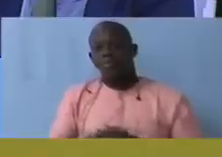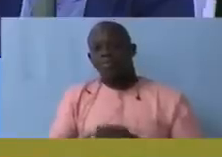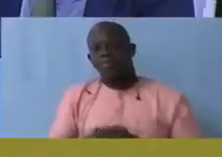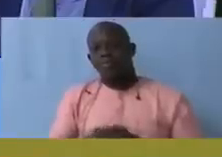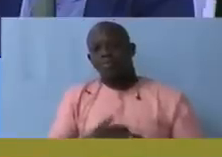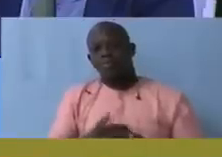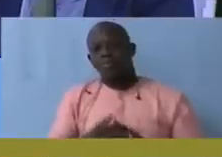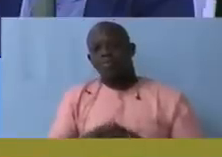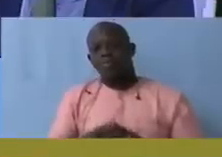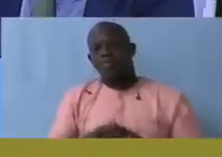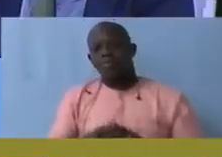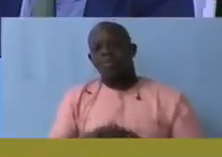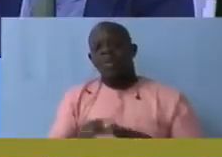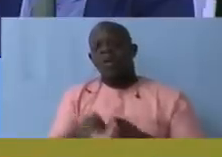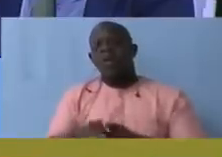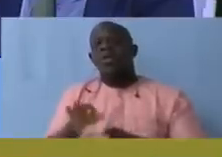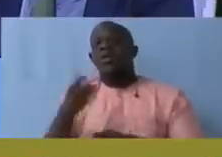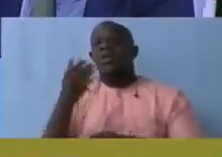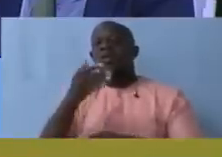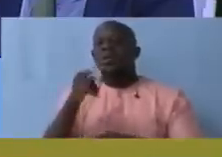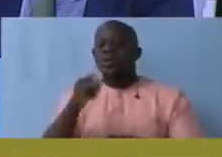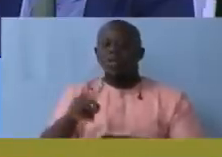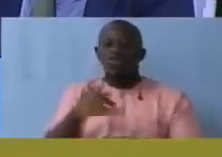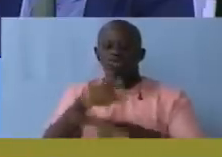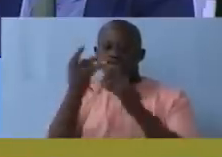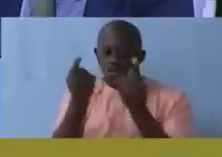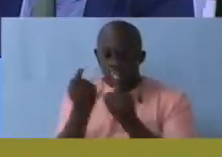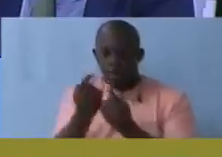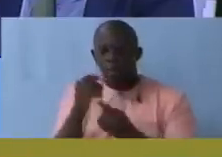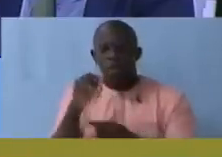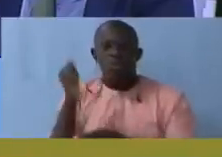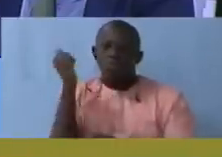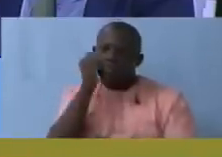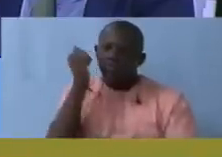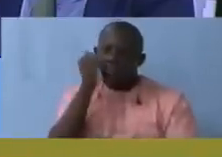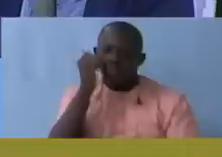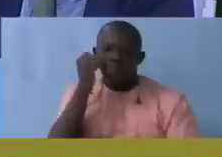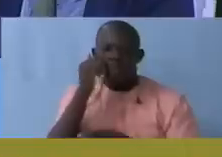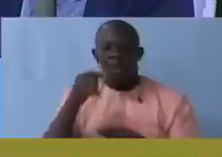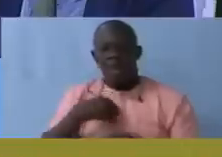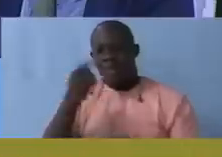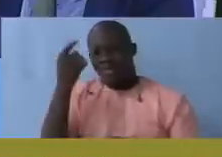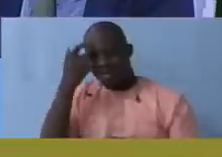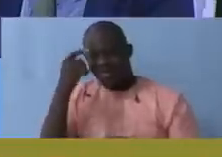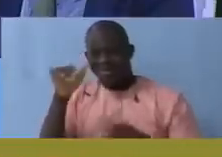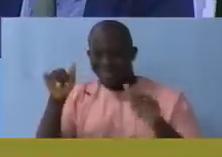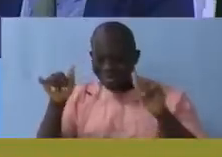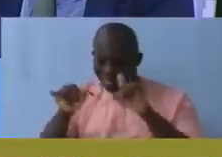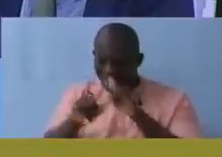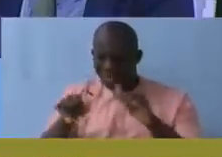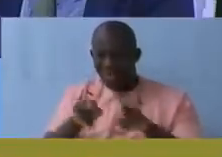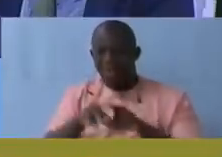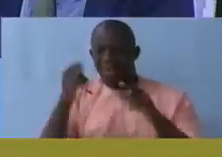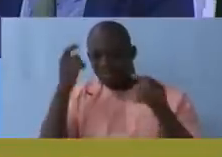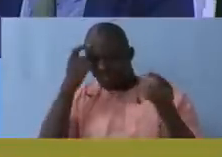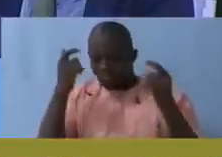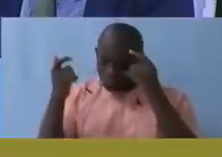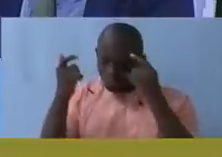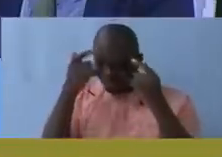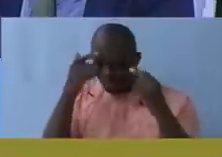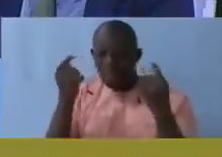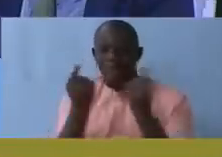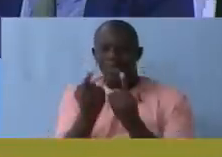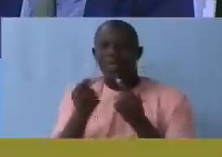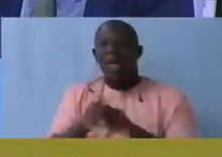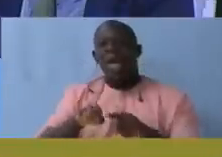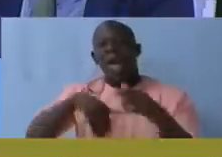because you always, I think, still doubting to see this thing coming up positive.